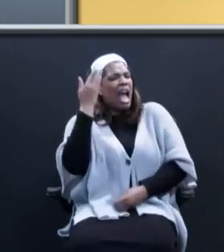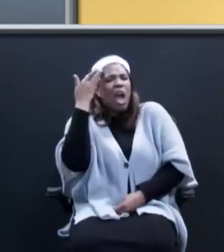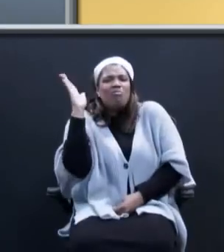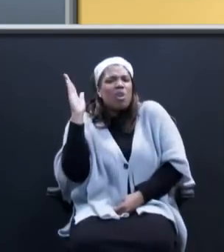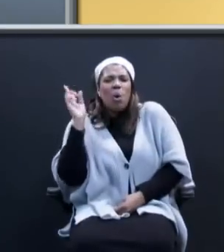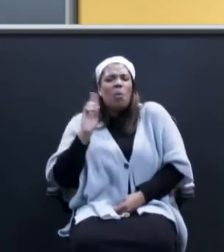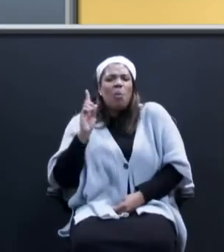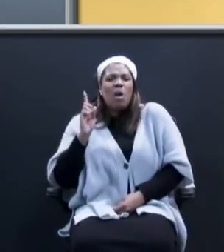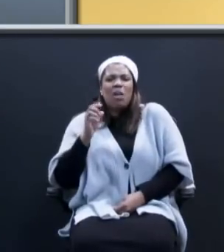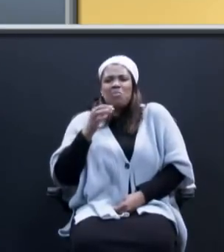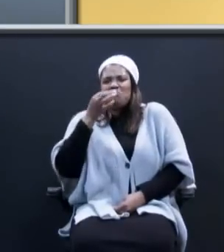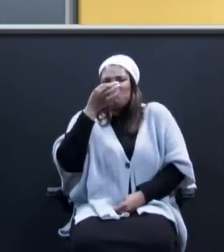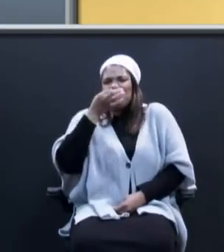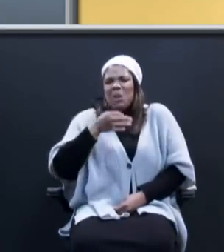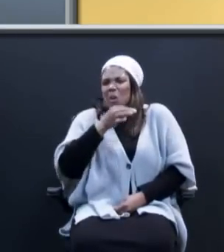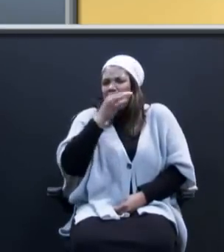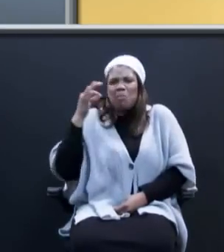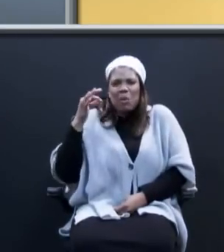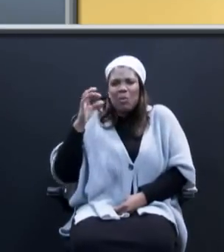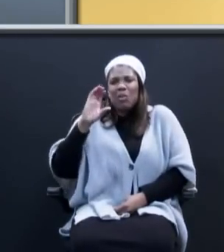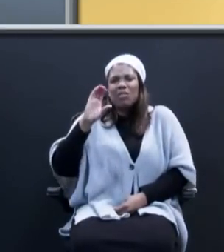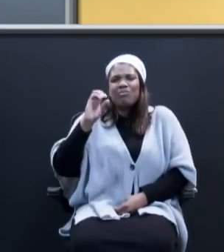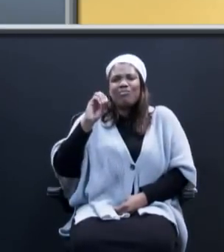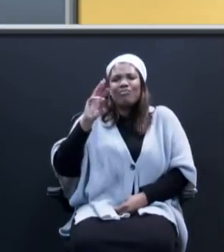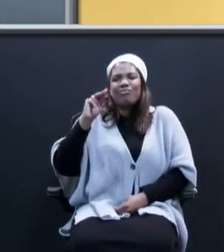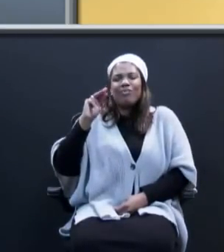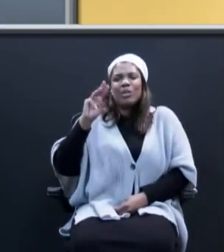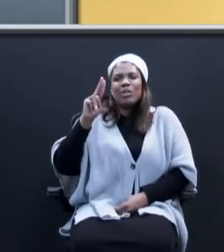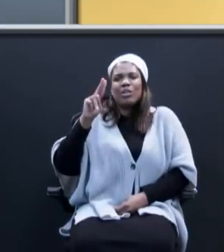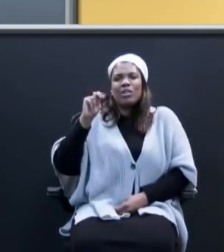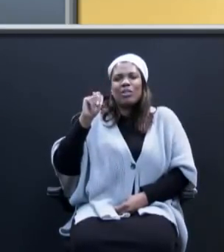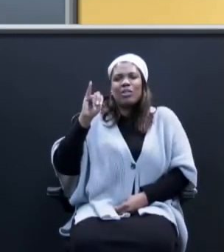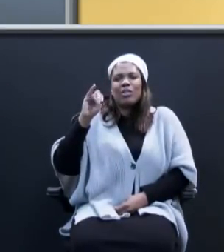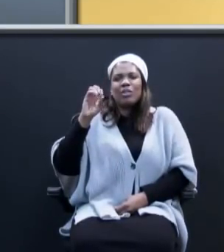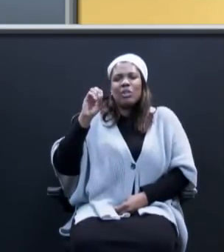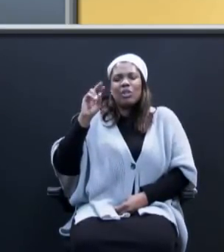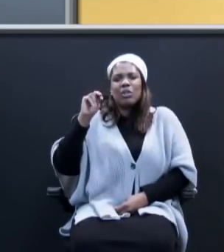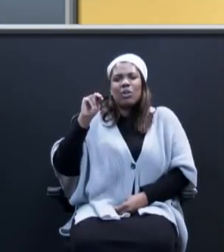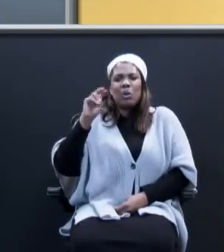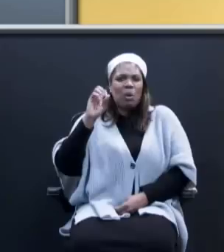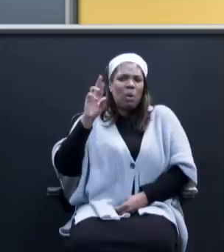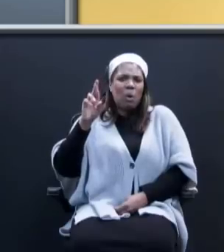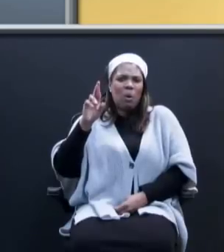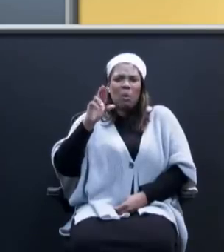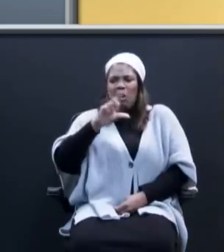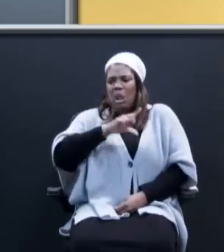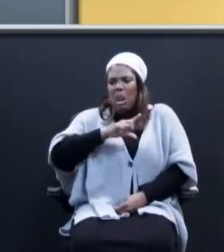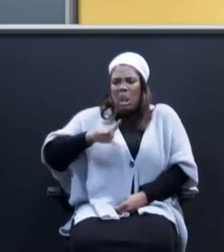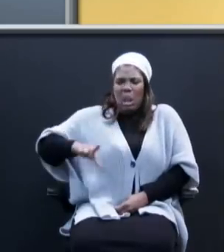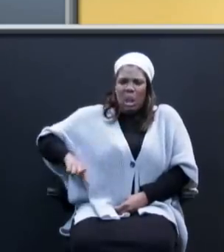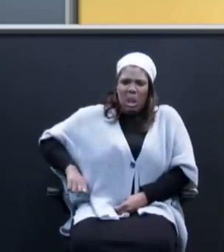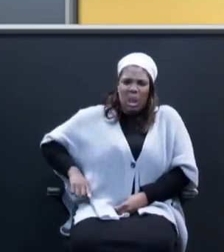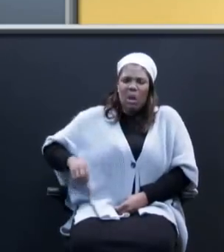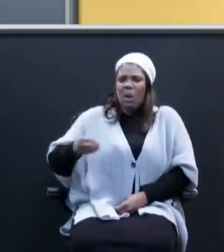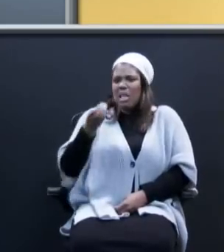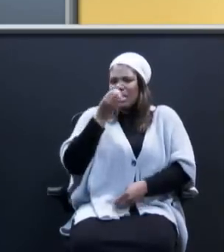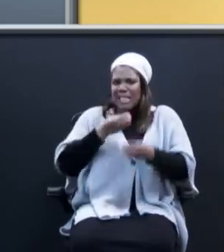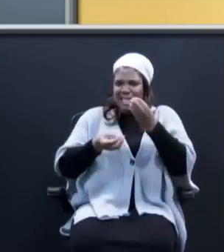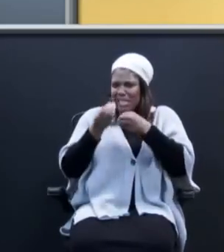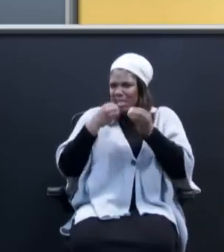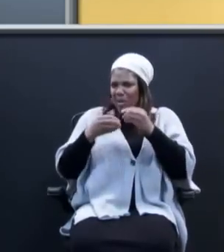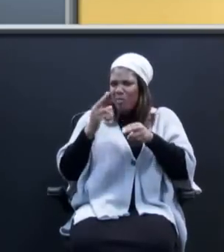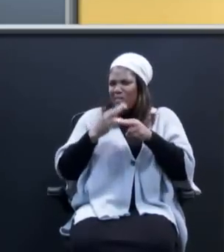No. And the Lord told you in Revelation, the 20th chapter, that you're going to be judged according to the thing that's written in this book.